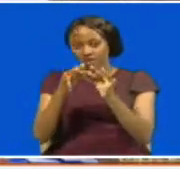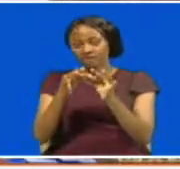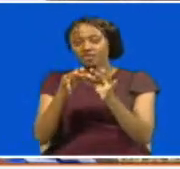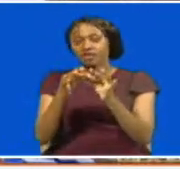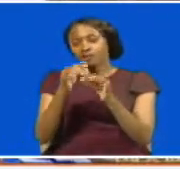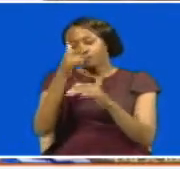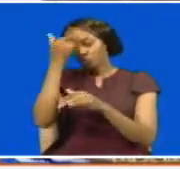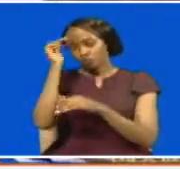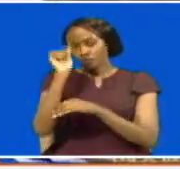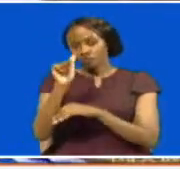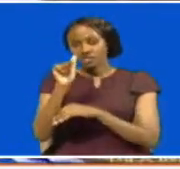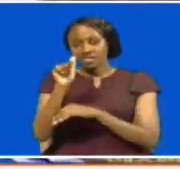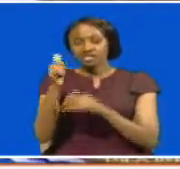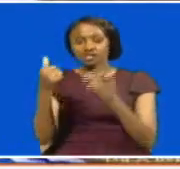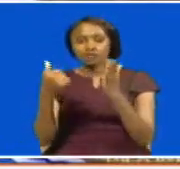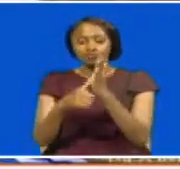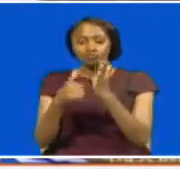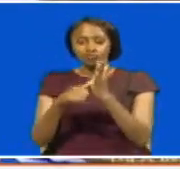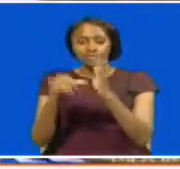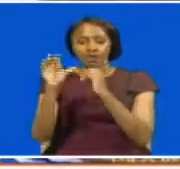country today.